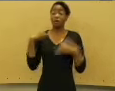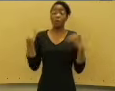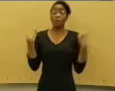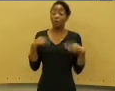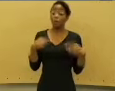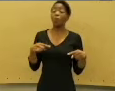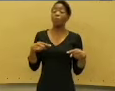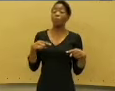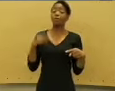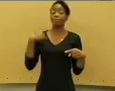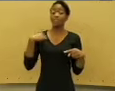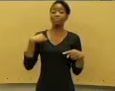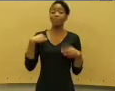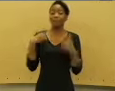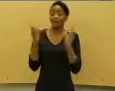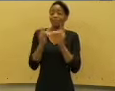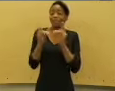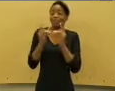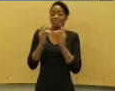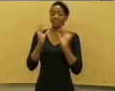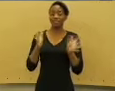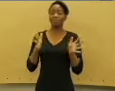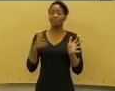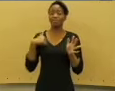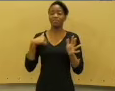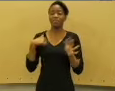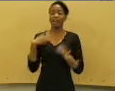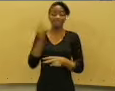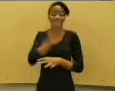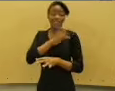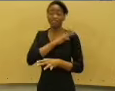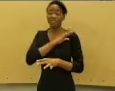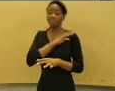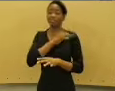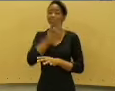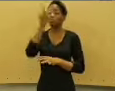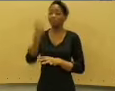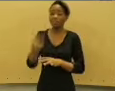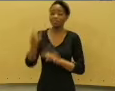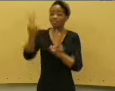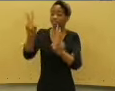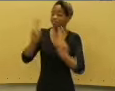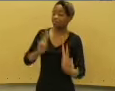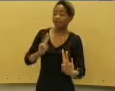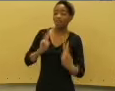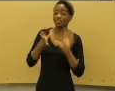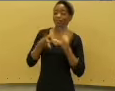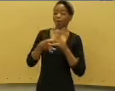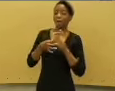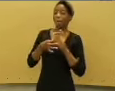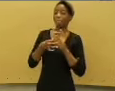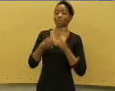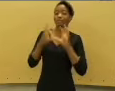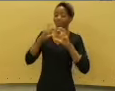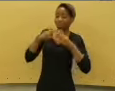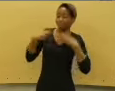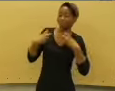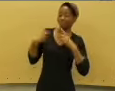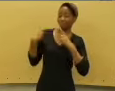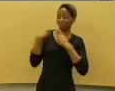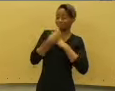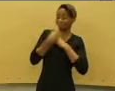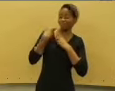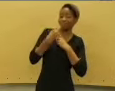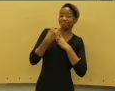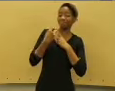I'm actively dating. I always fear that should I invite somebody into my home and they violate me and I have to go to the police station and